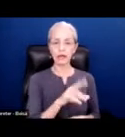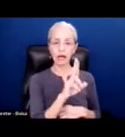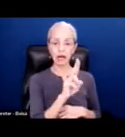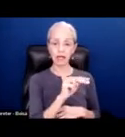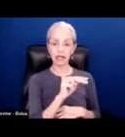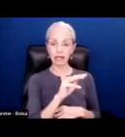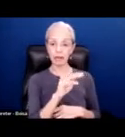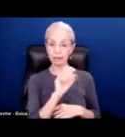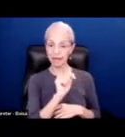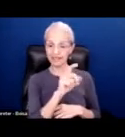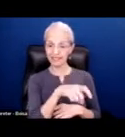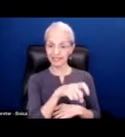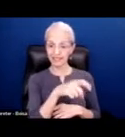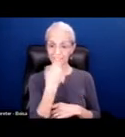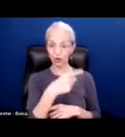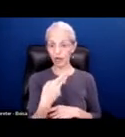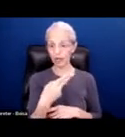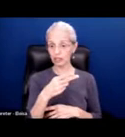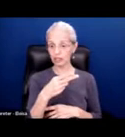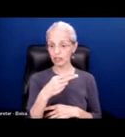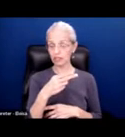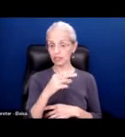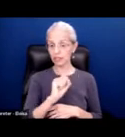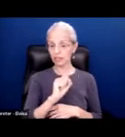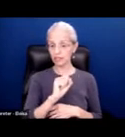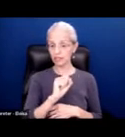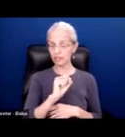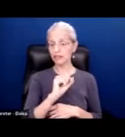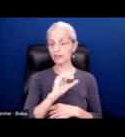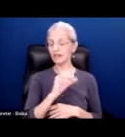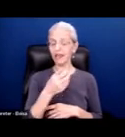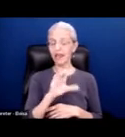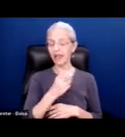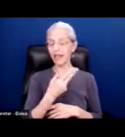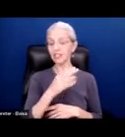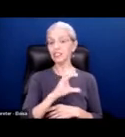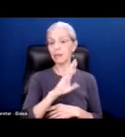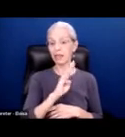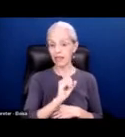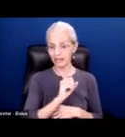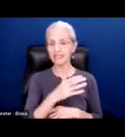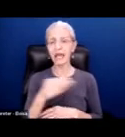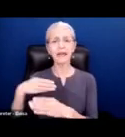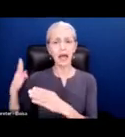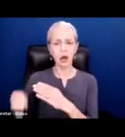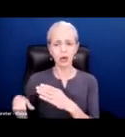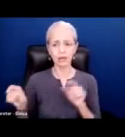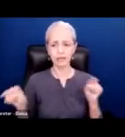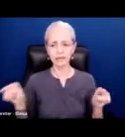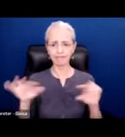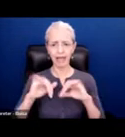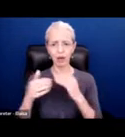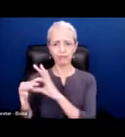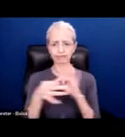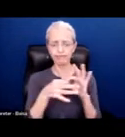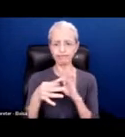for home and community-based services and outcomes. And it uses methods that are very person-centered